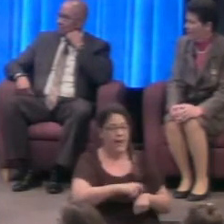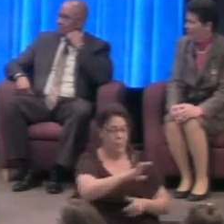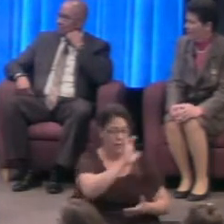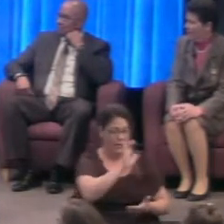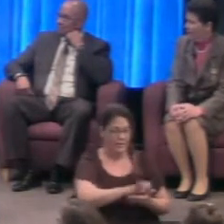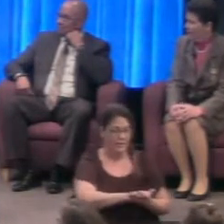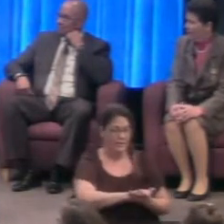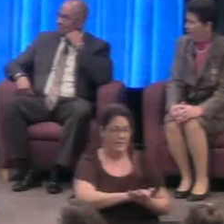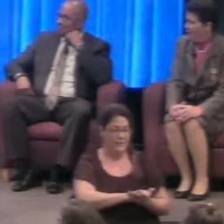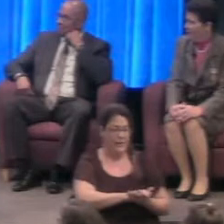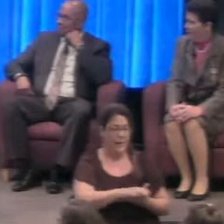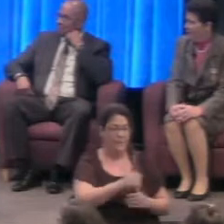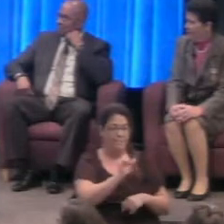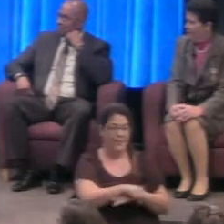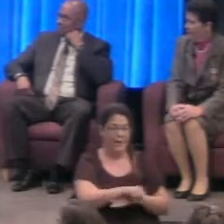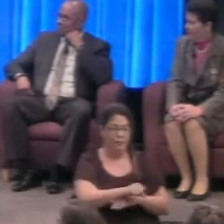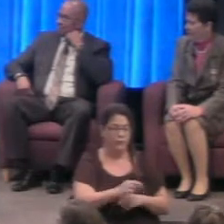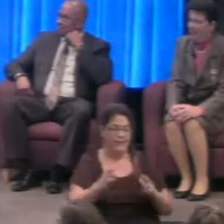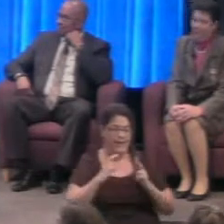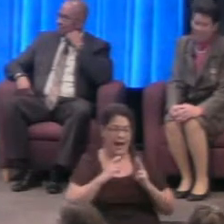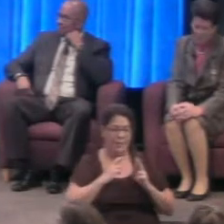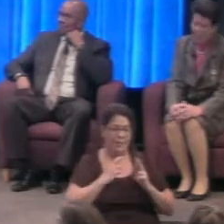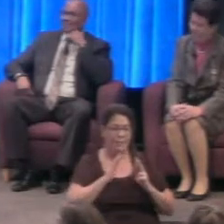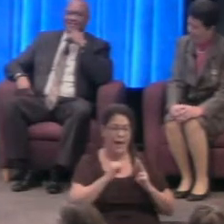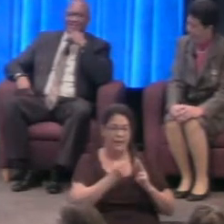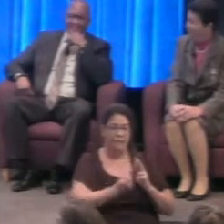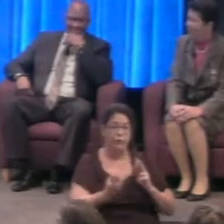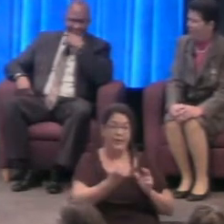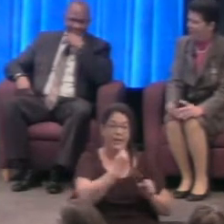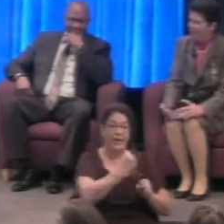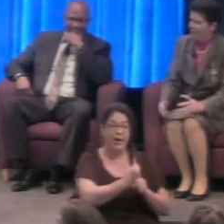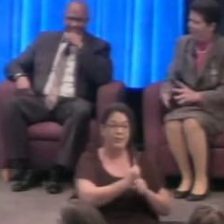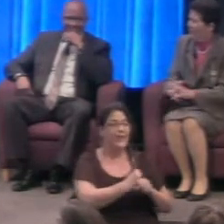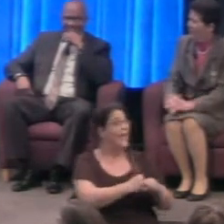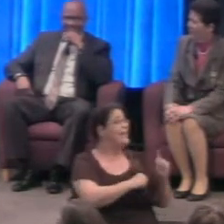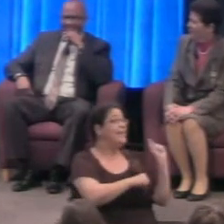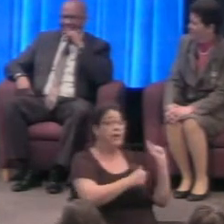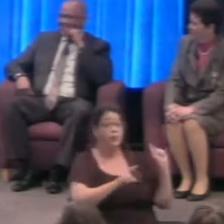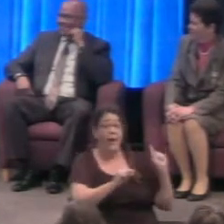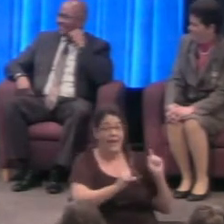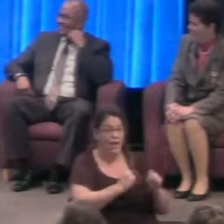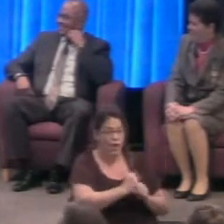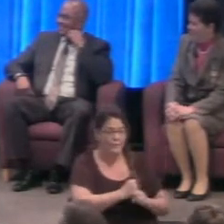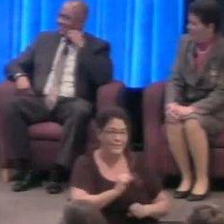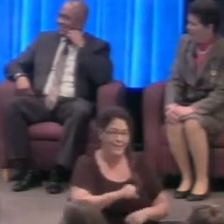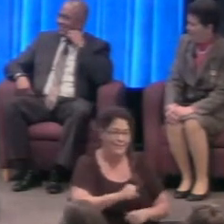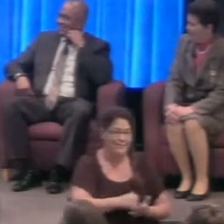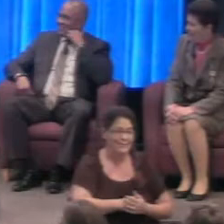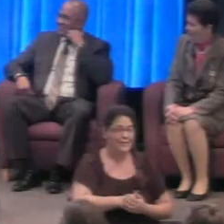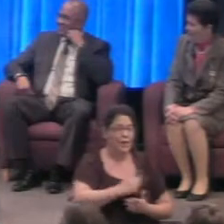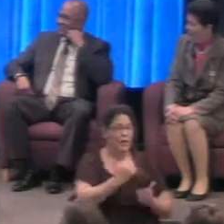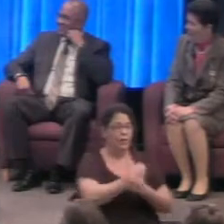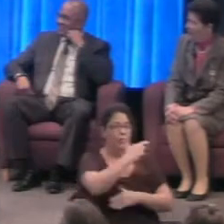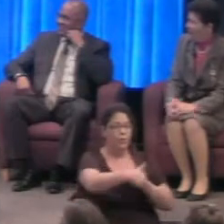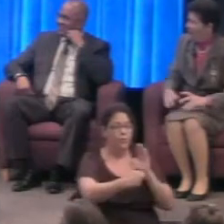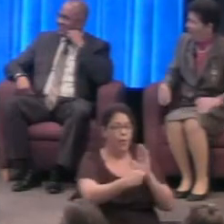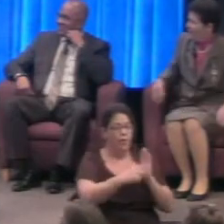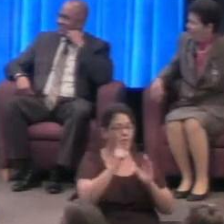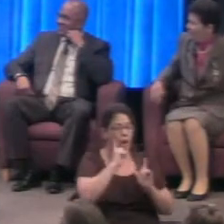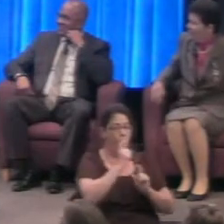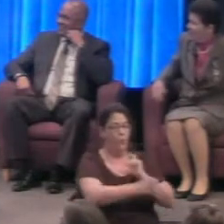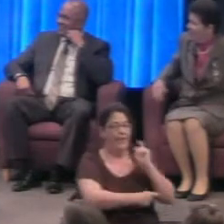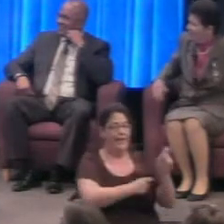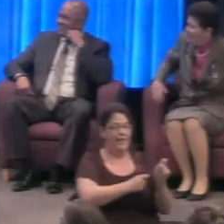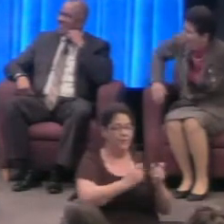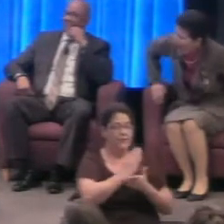beat you to retirement by quite a few years. And so in your new role, we thought we'd give you some gifts that